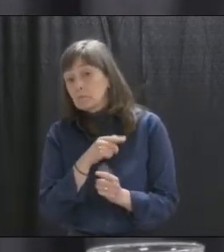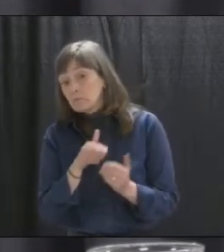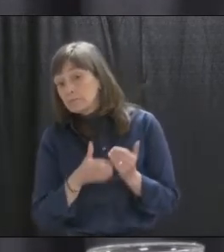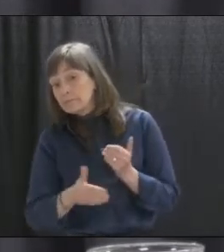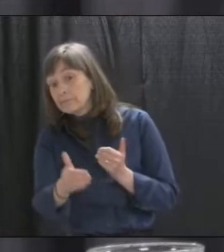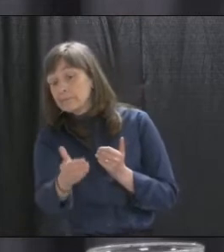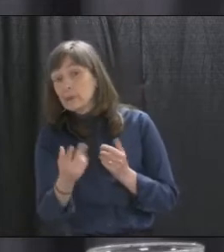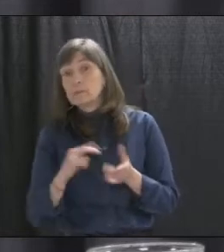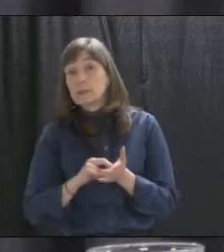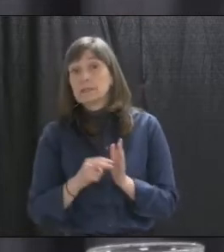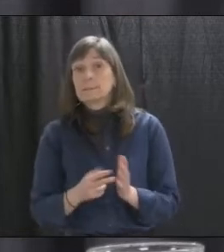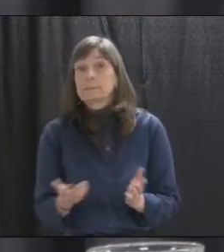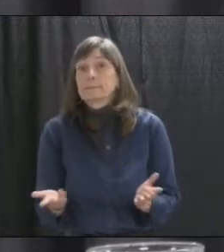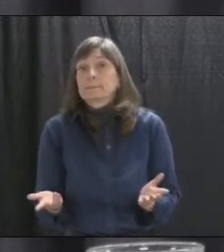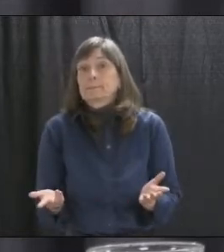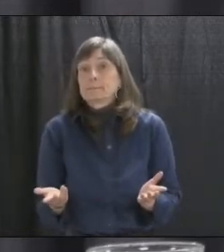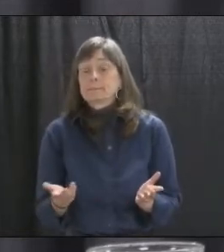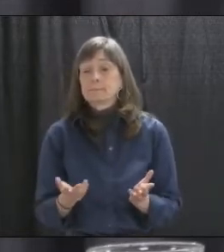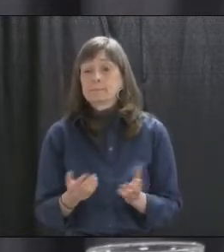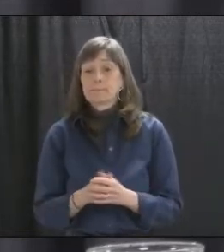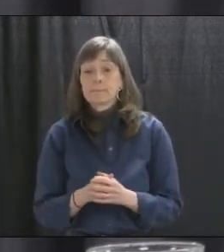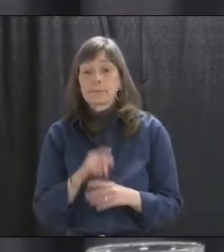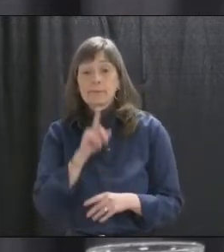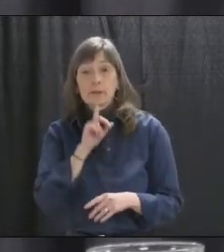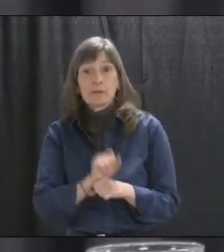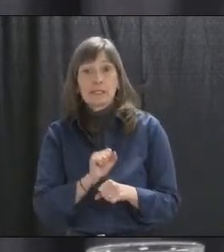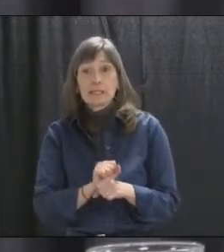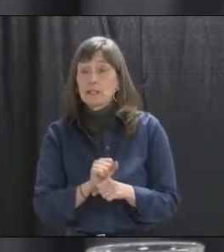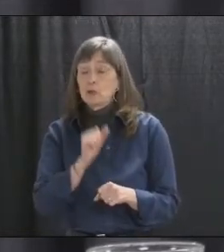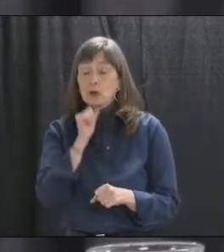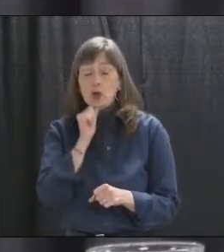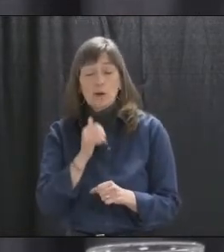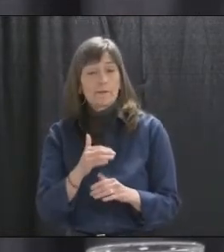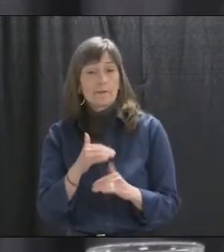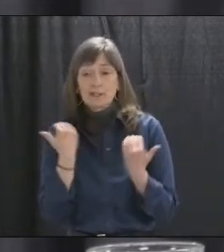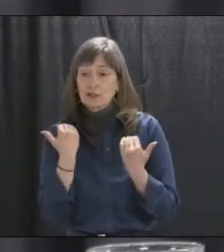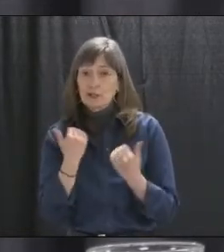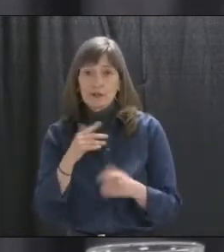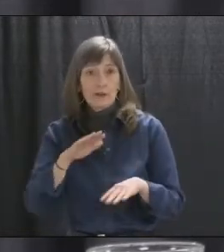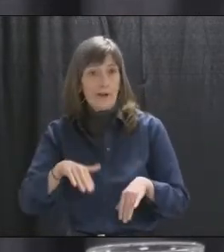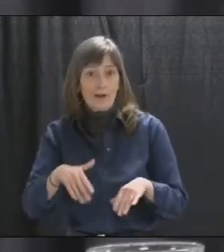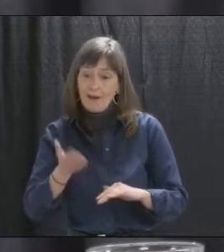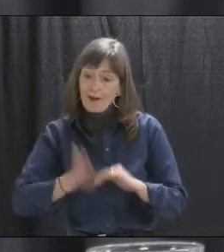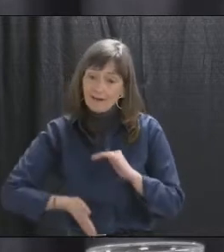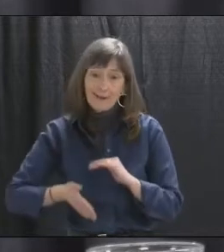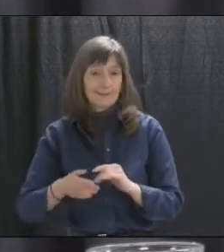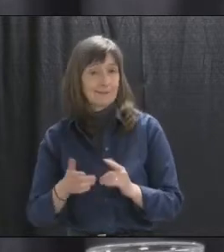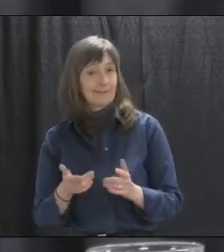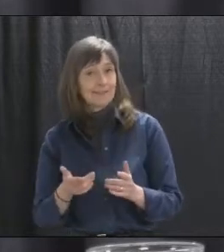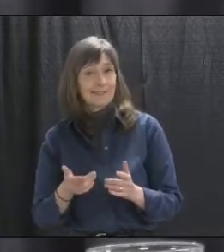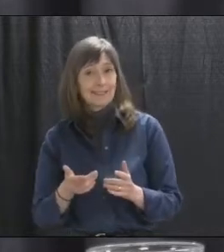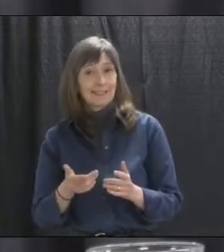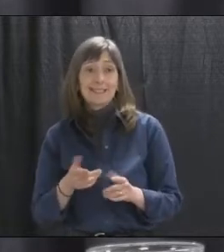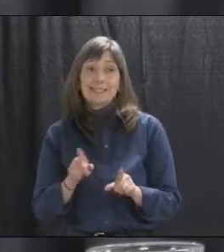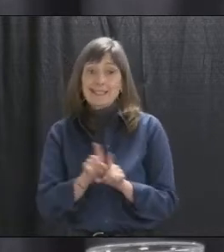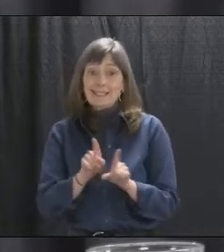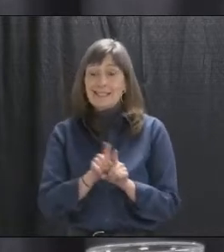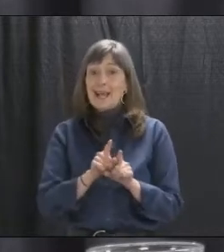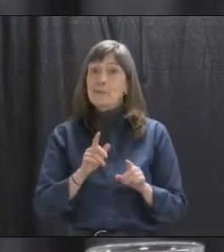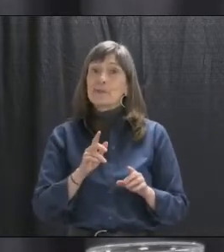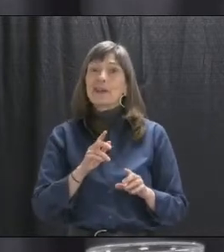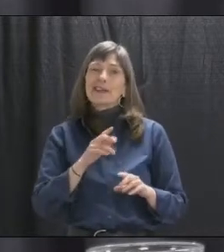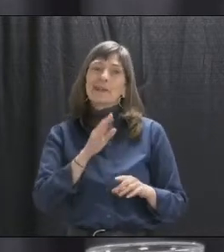term. The facts of the case are we are nowhere near out of the woods yet. We have to be graded, as the Premier said,